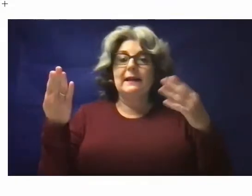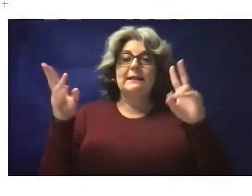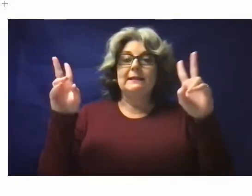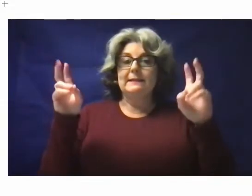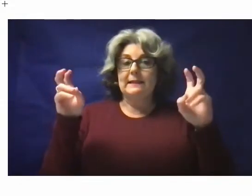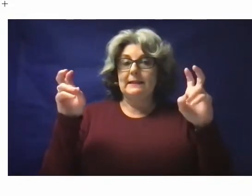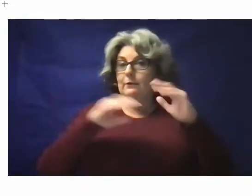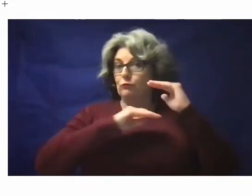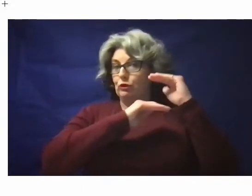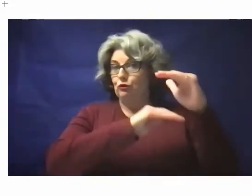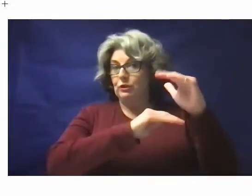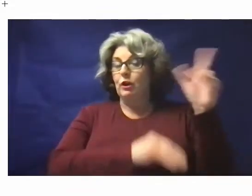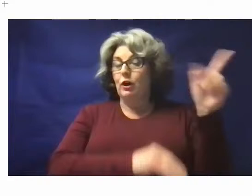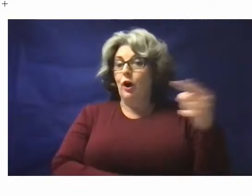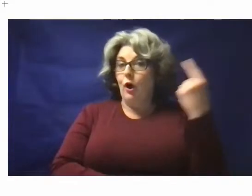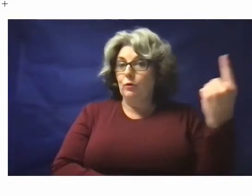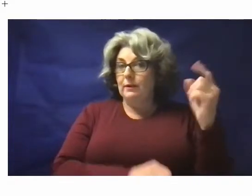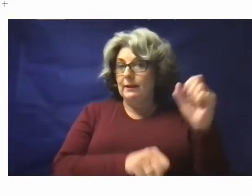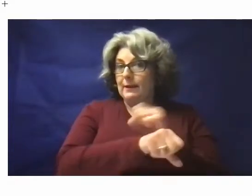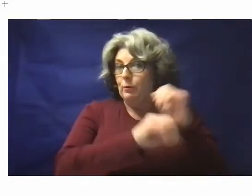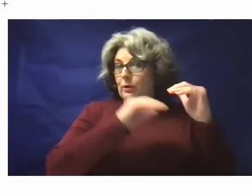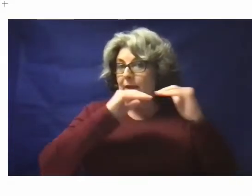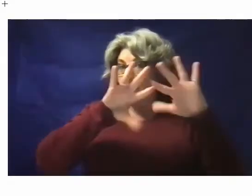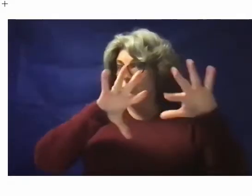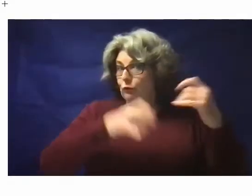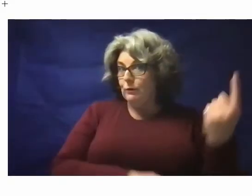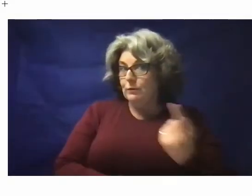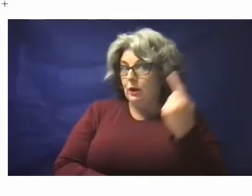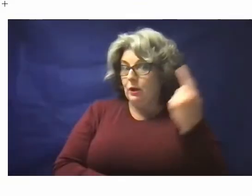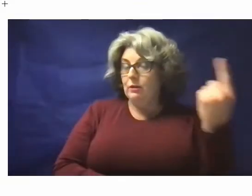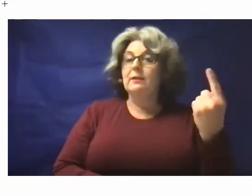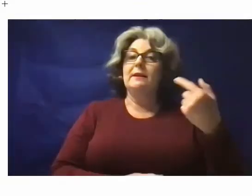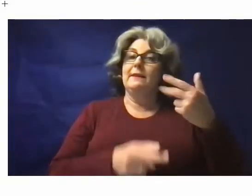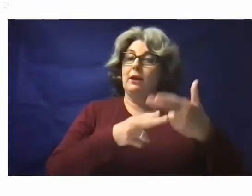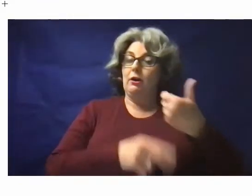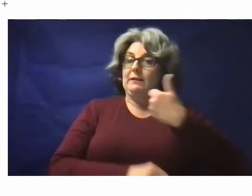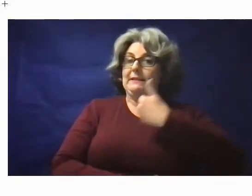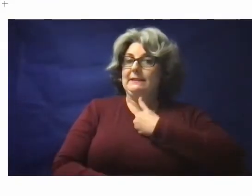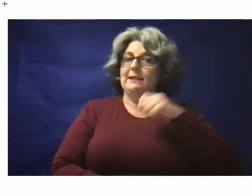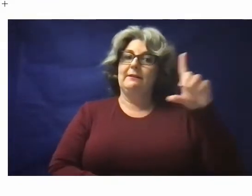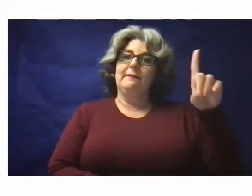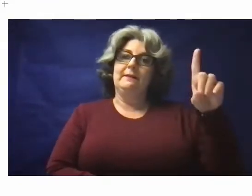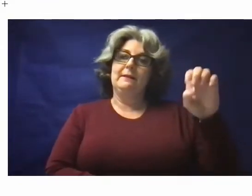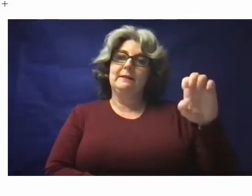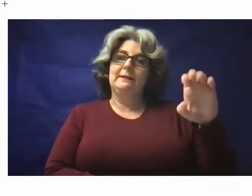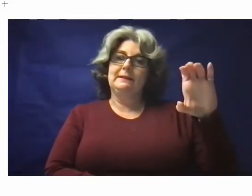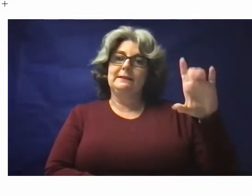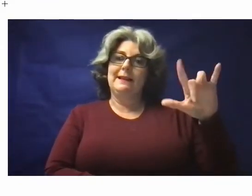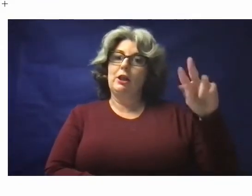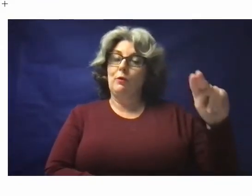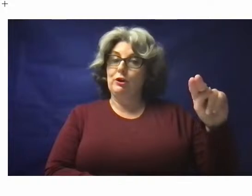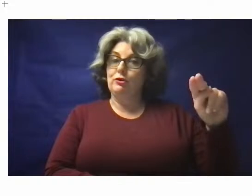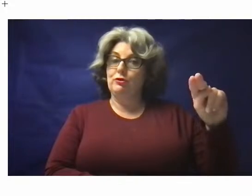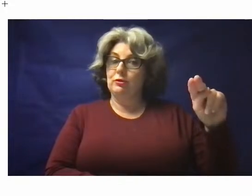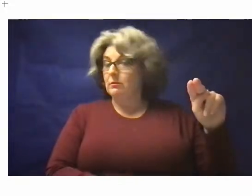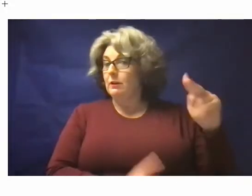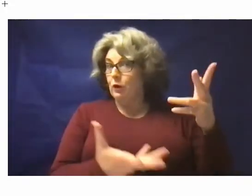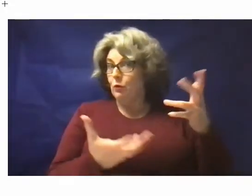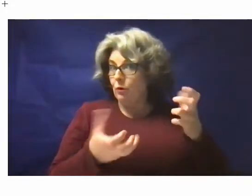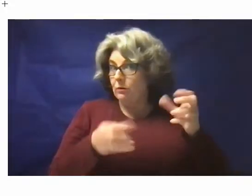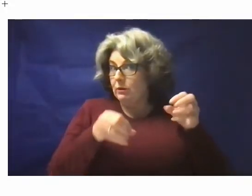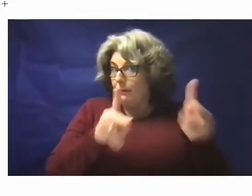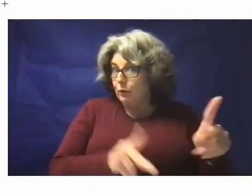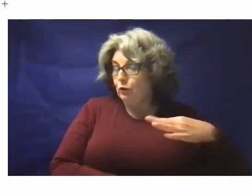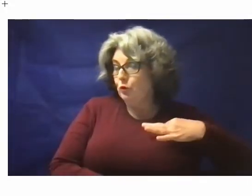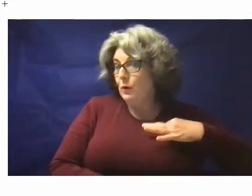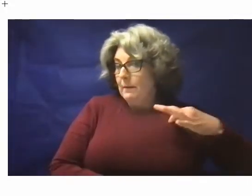restricted to only employment equity groups. That self-declaration piece is actually really important if you want an opportunity to apply on it, because if